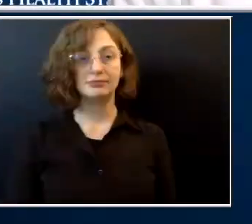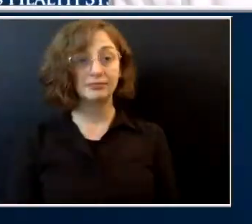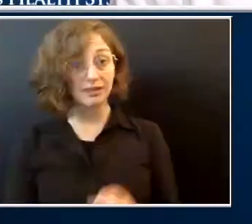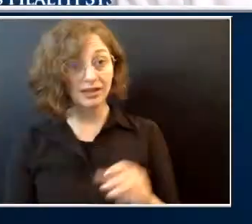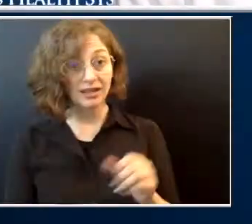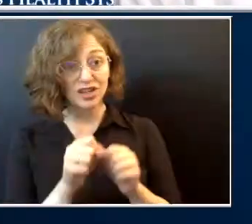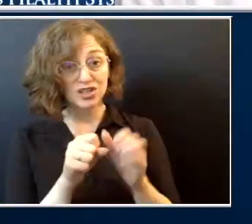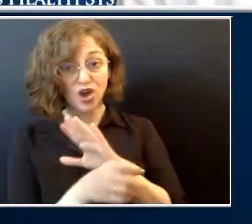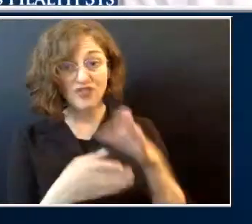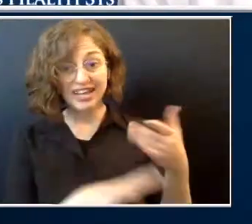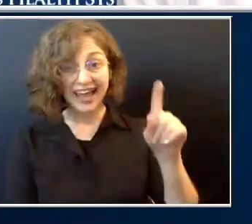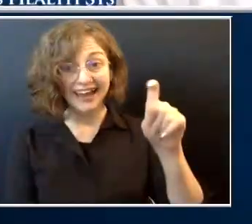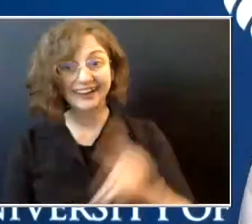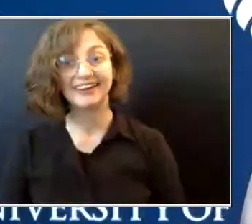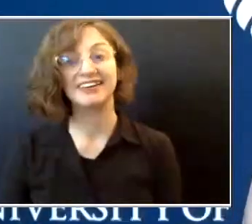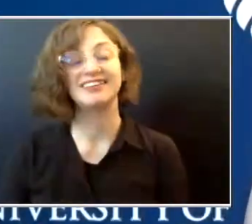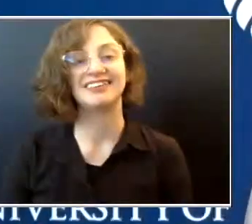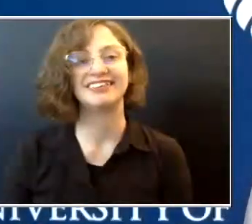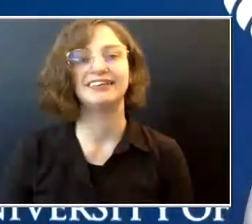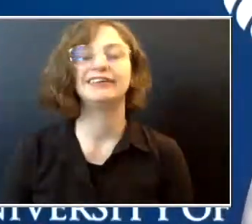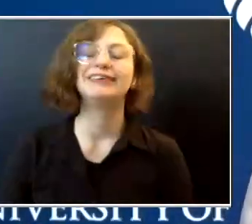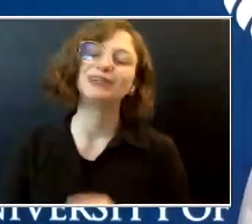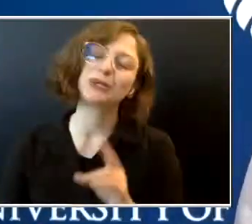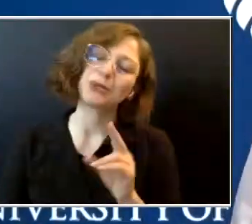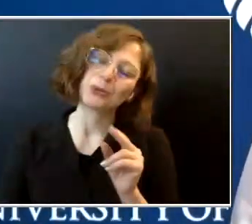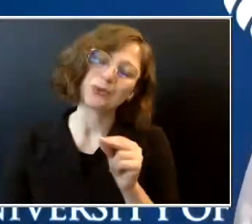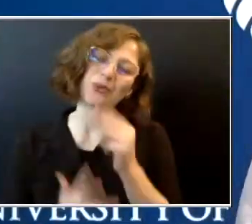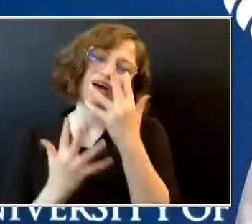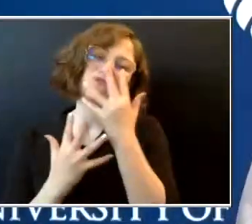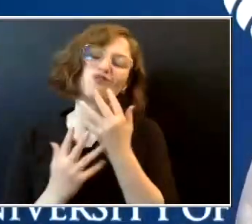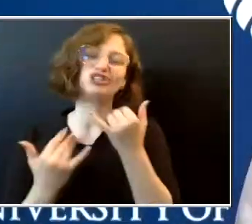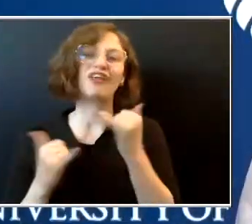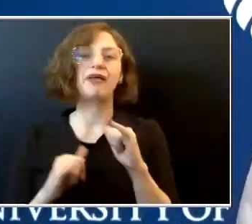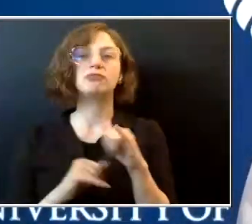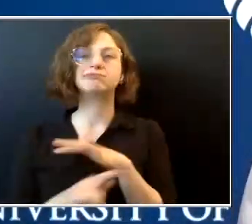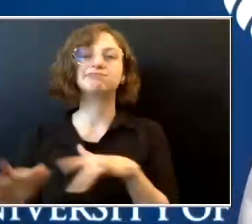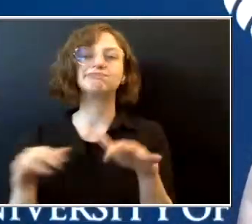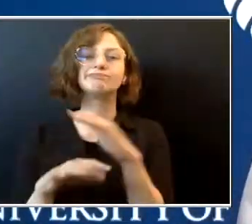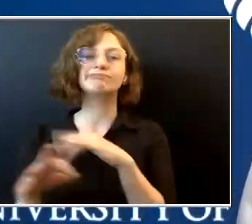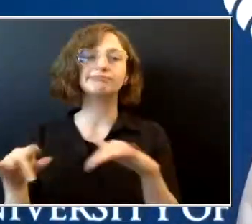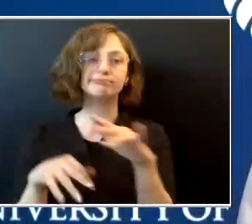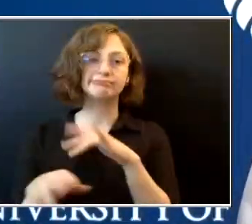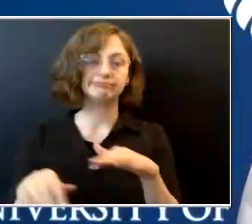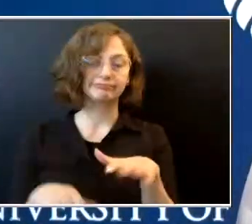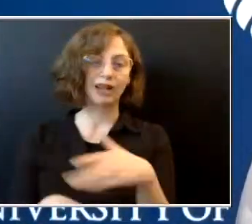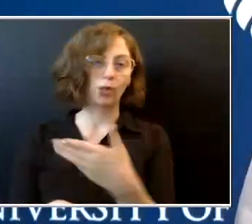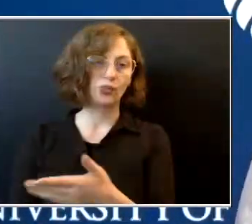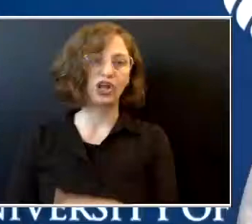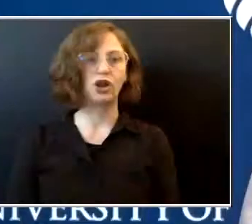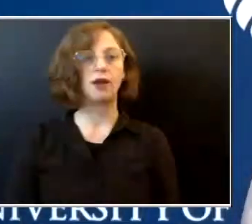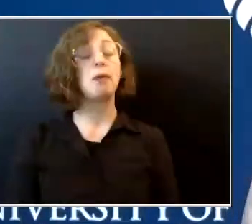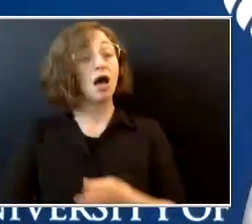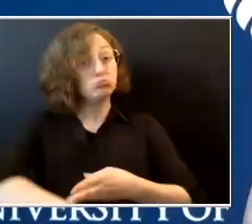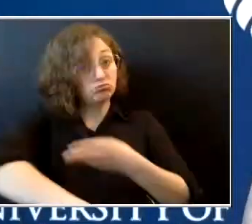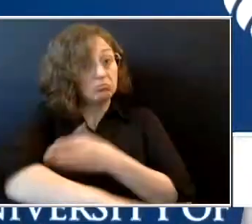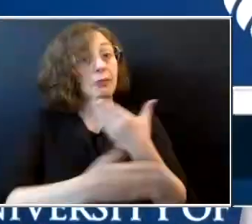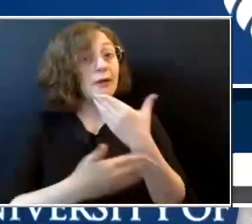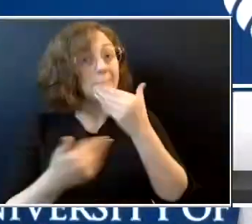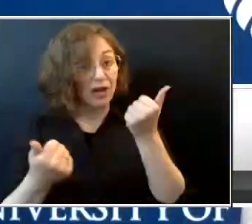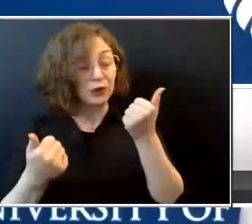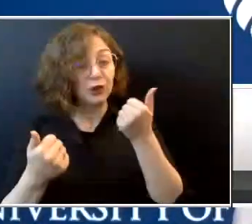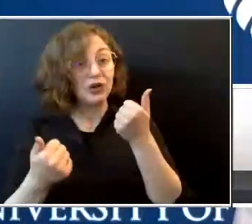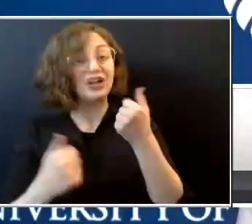dead. It unfortunately is still circulating out there, but it is much better than it has been. The last couple